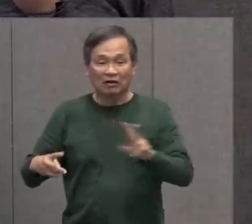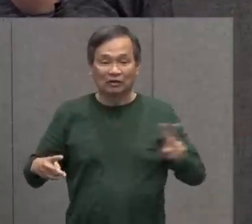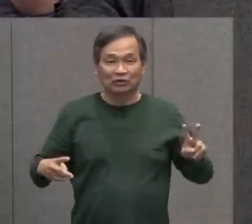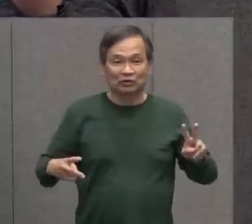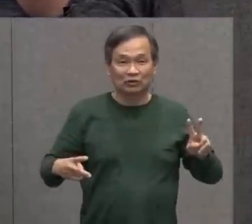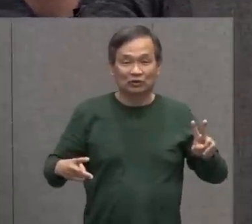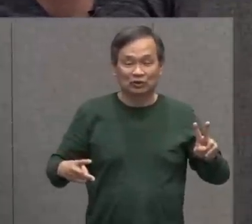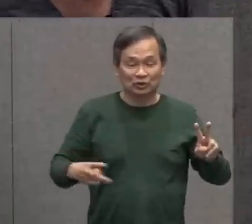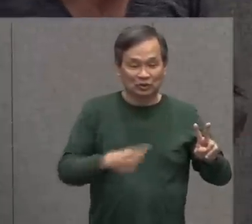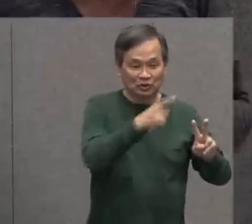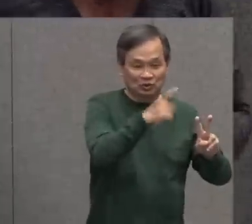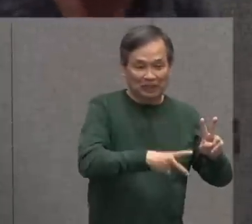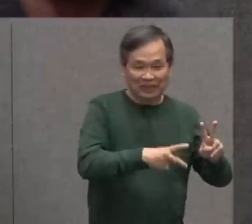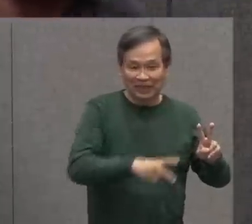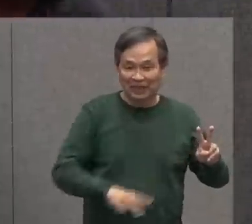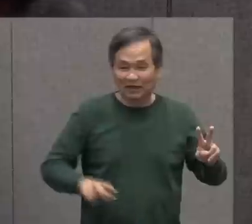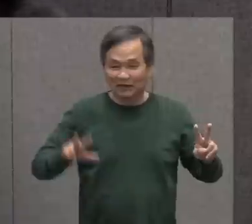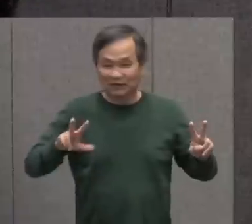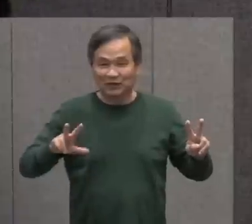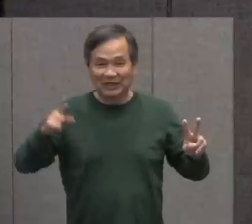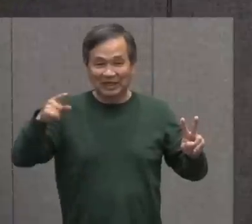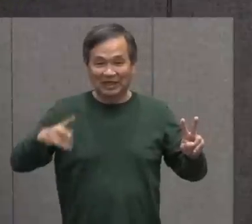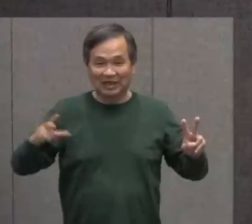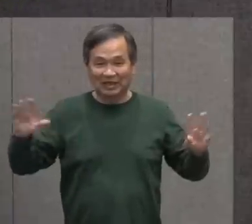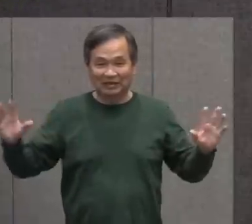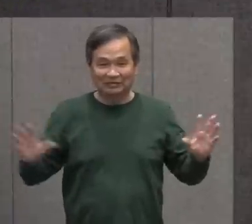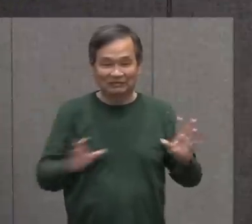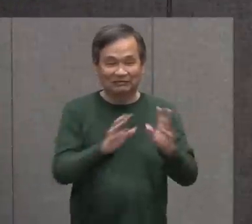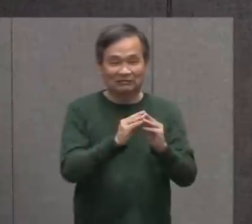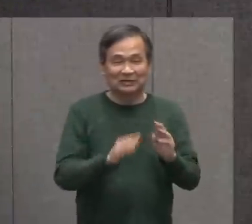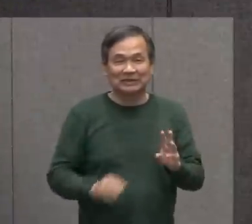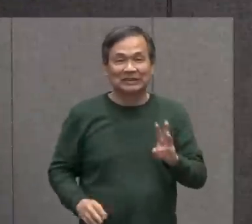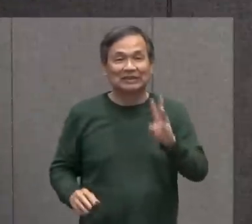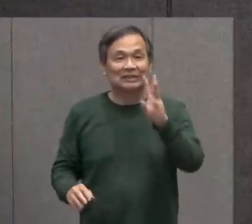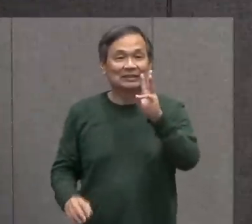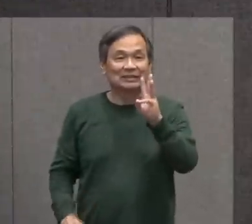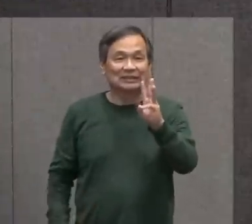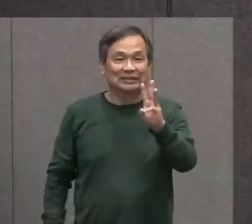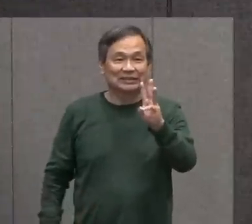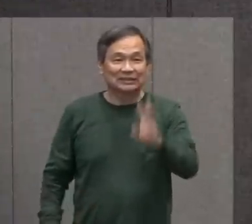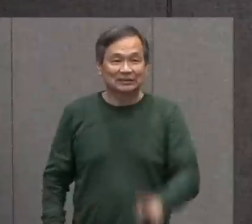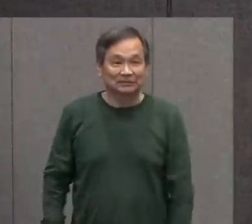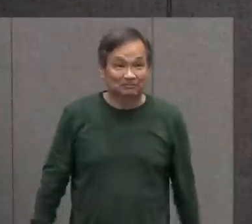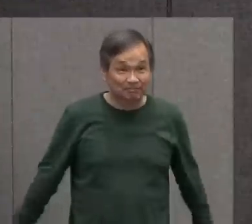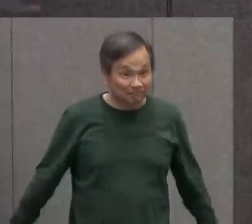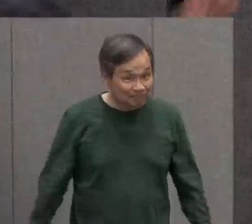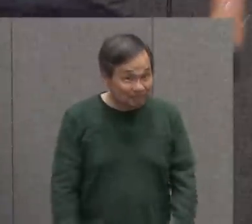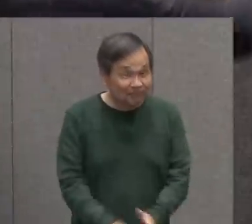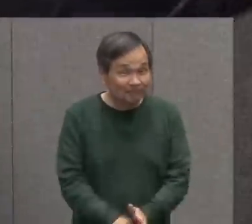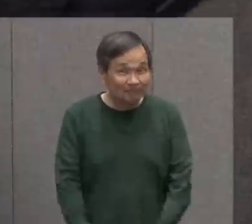6. 2 1/2 plus 3 1/2 gives us 6.